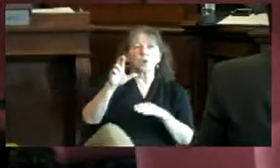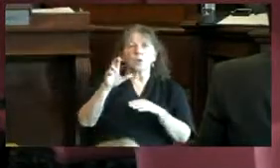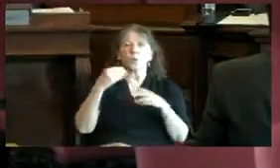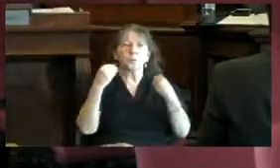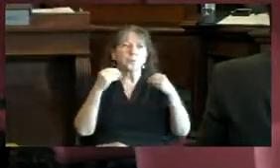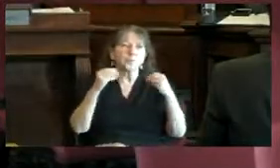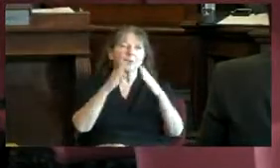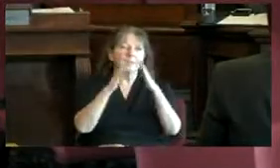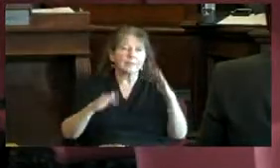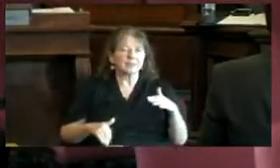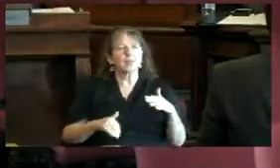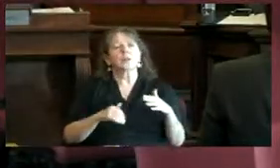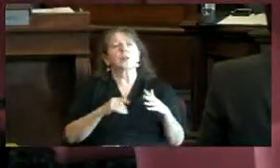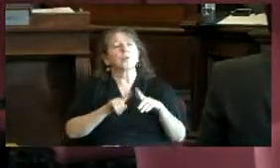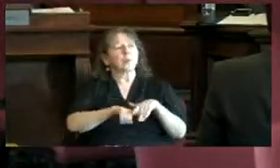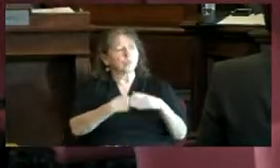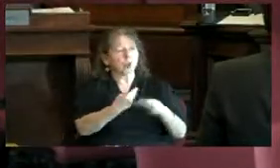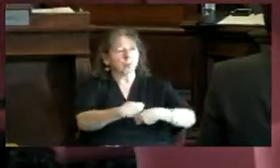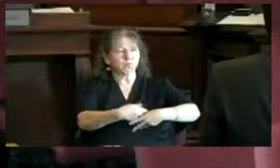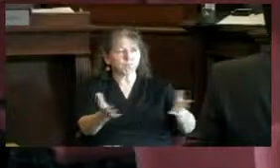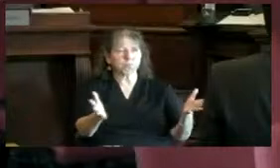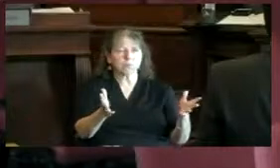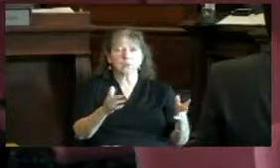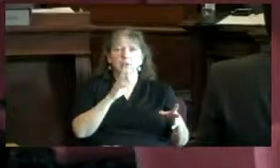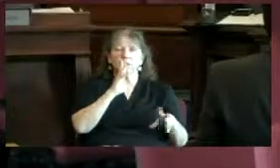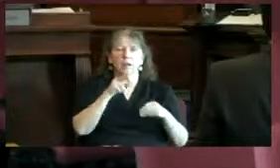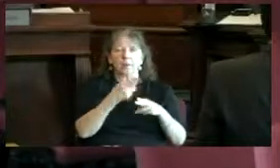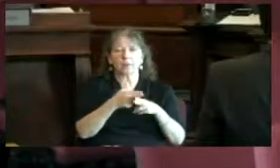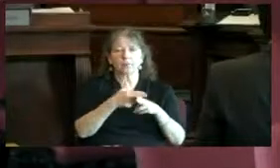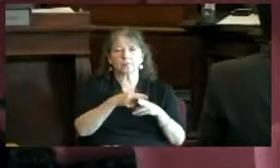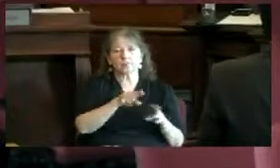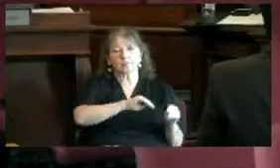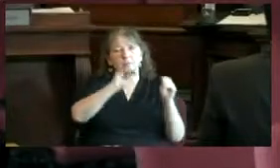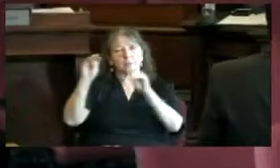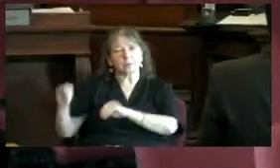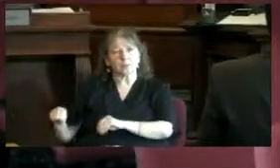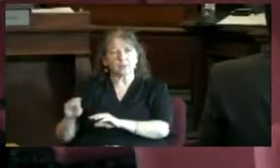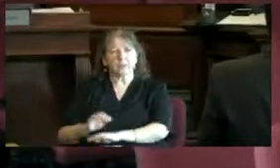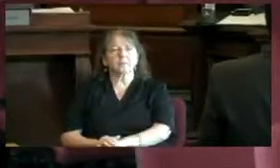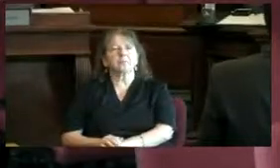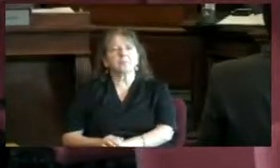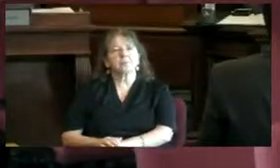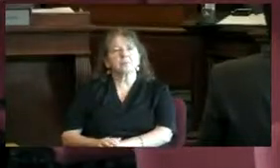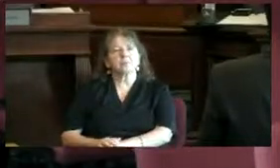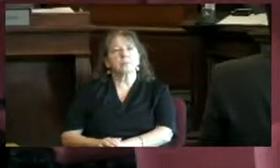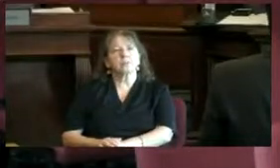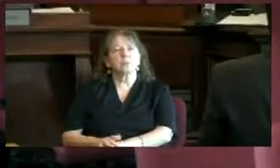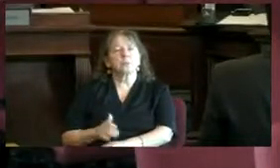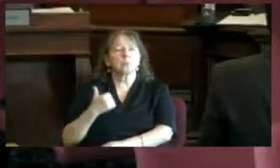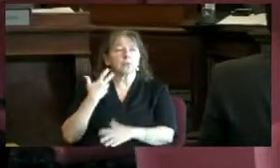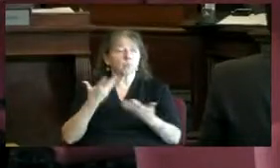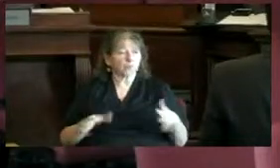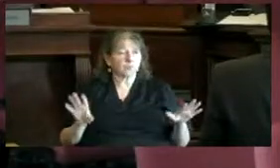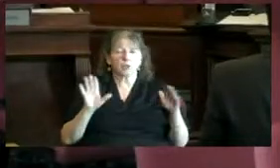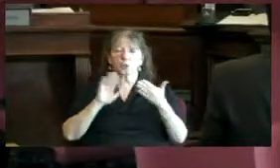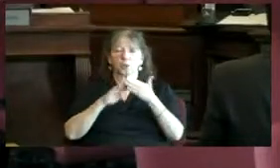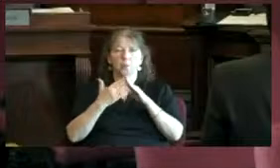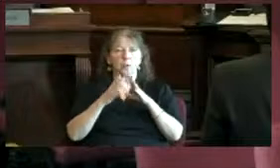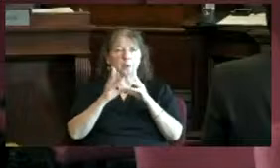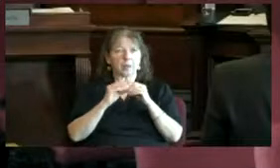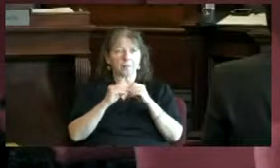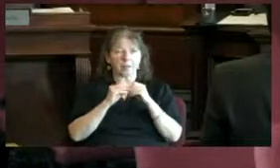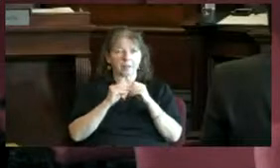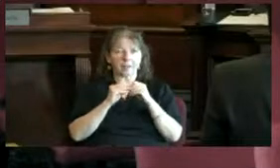to provide some general information about the relocation plan to residents. We have a community meeting with the residents scheduled